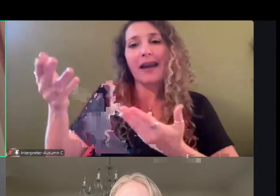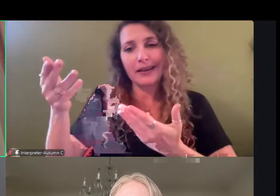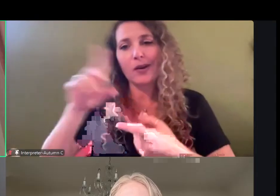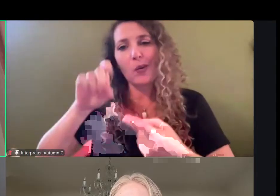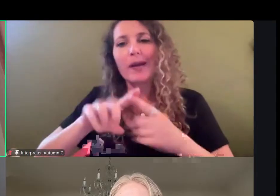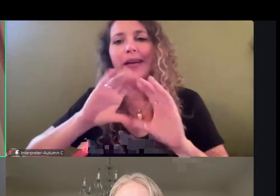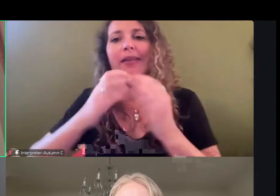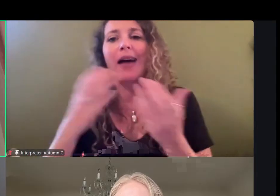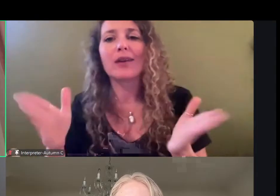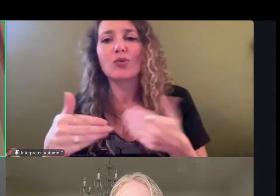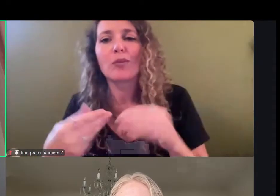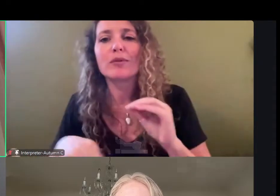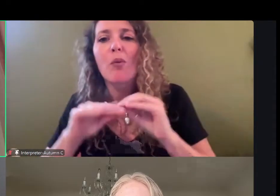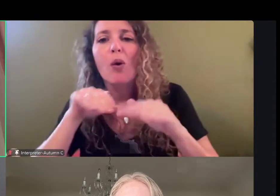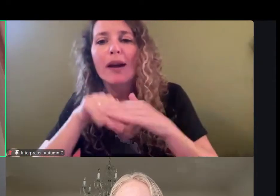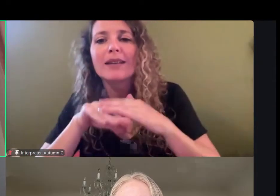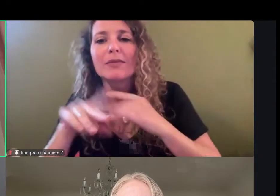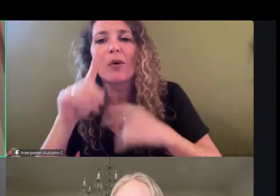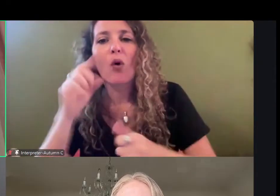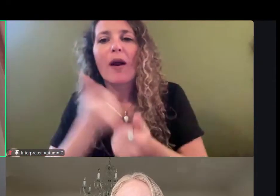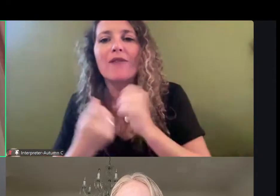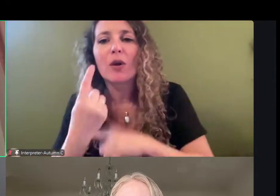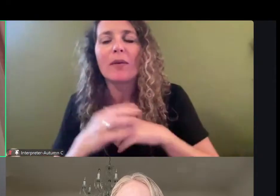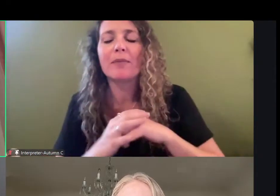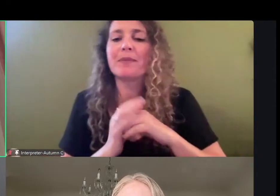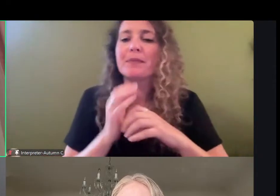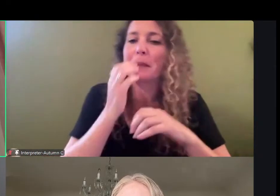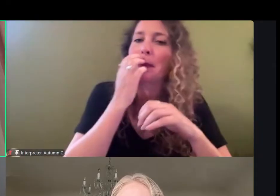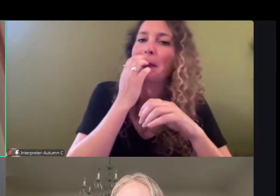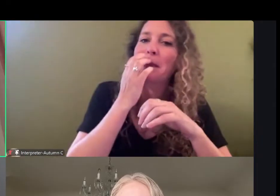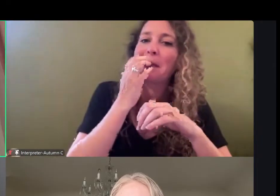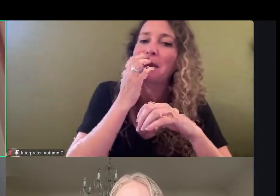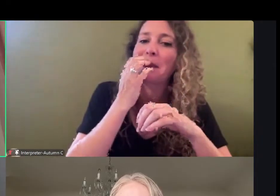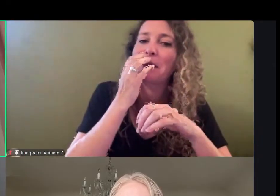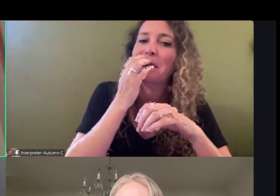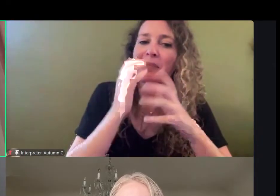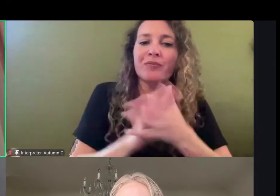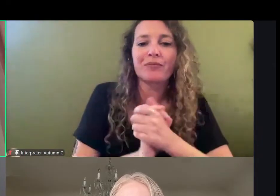classroom is just more accessible for everybody in general.